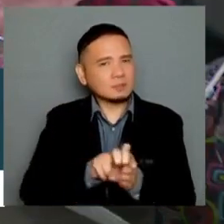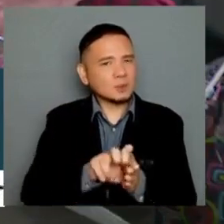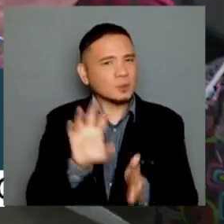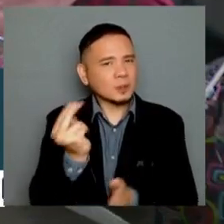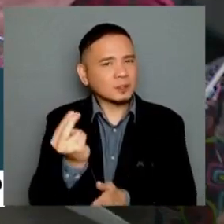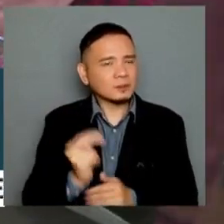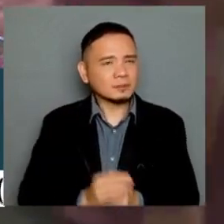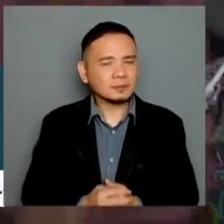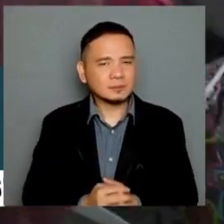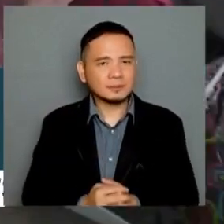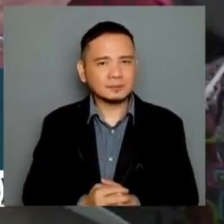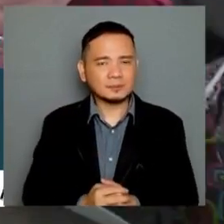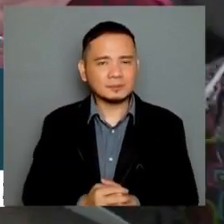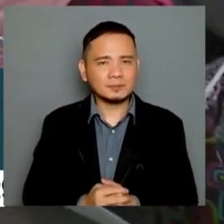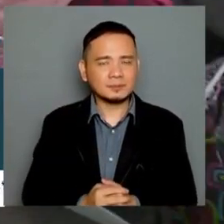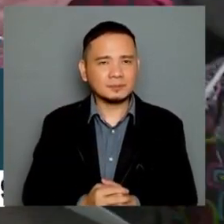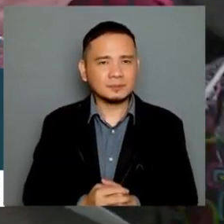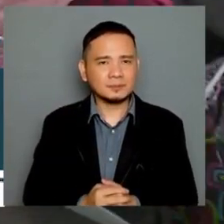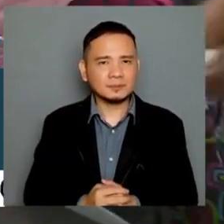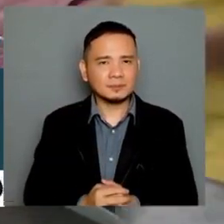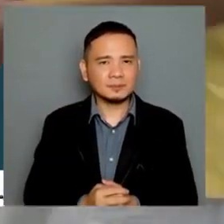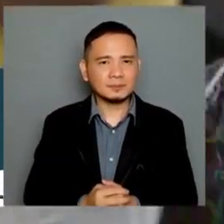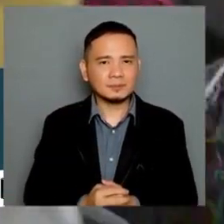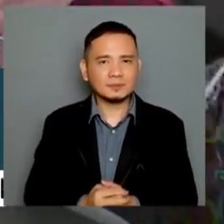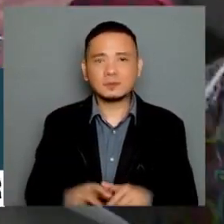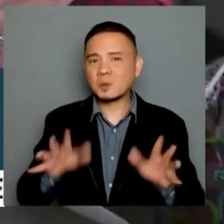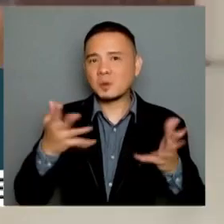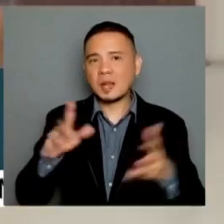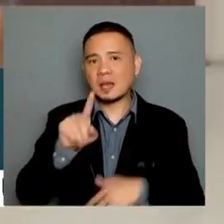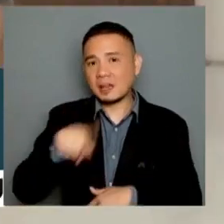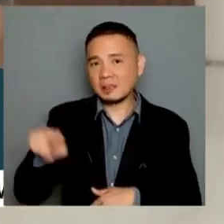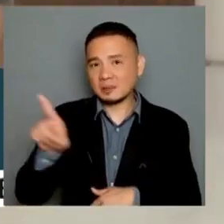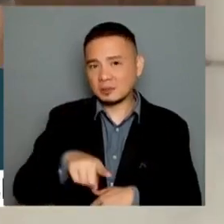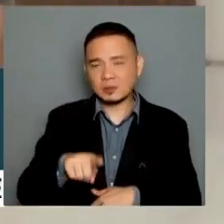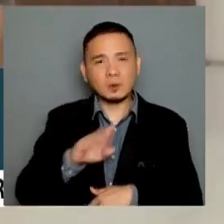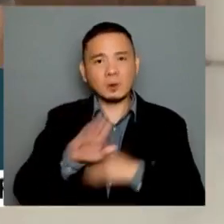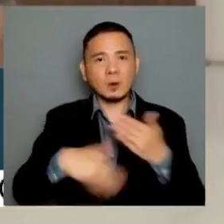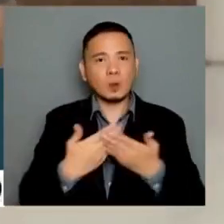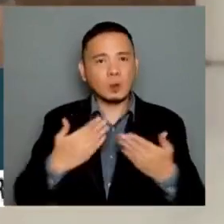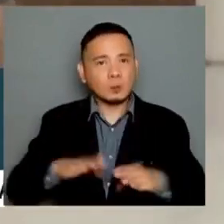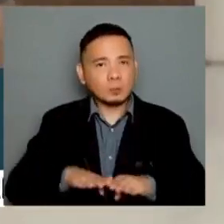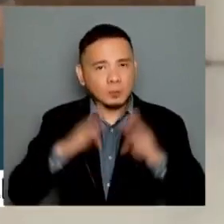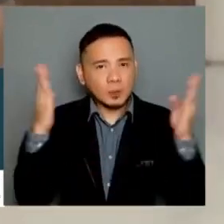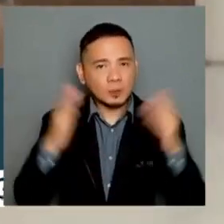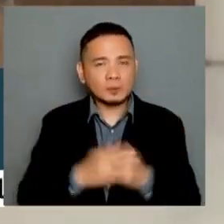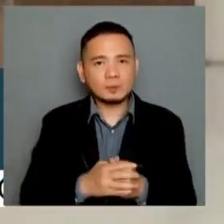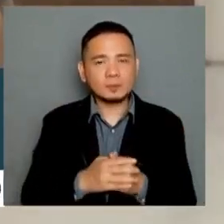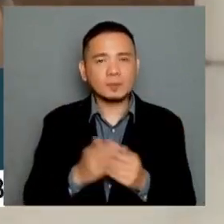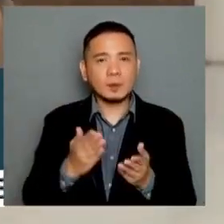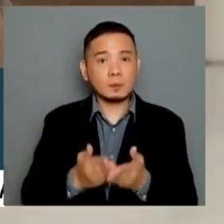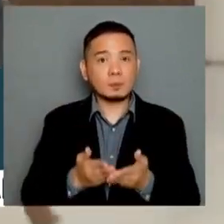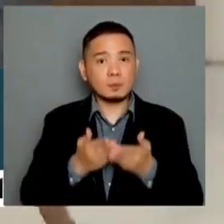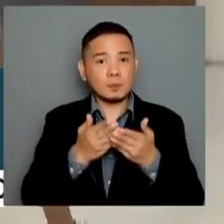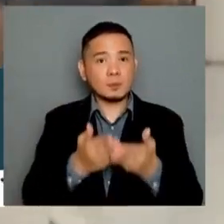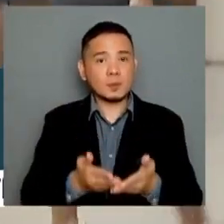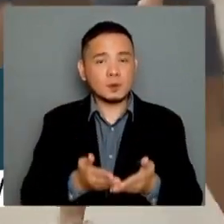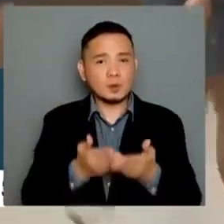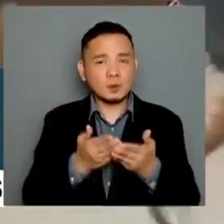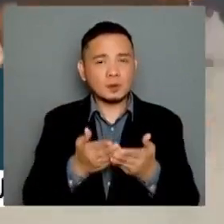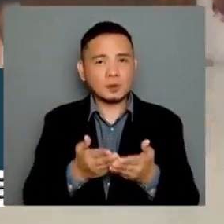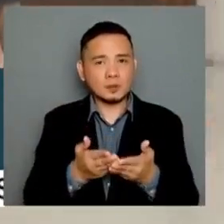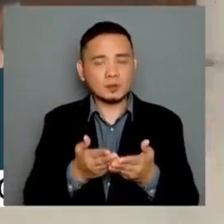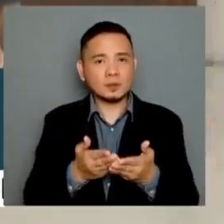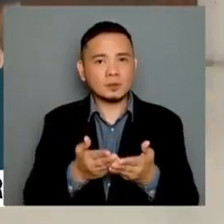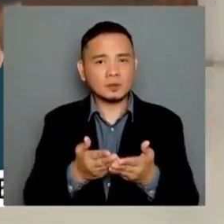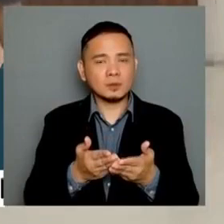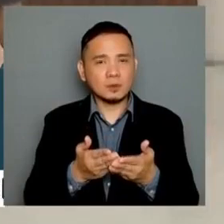Okay. There's no cancellation. The port, the ship will not stop operating